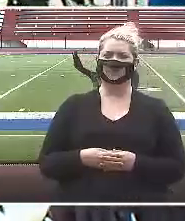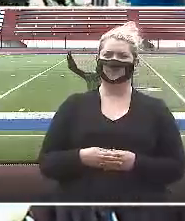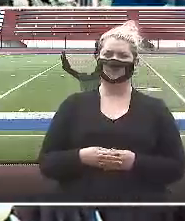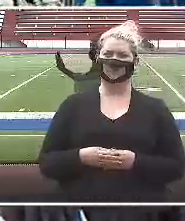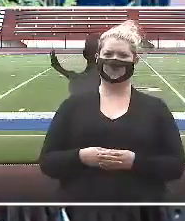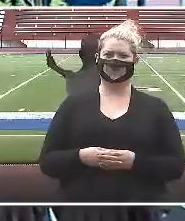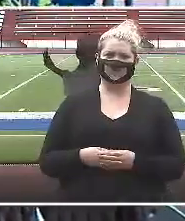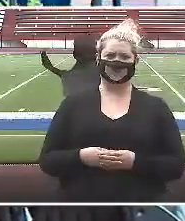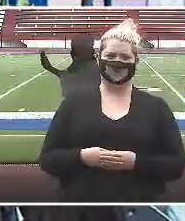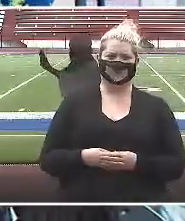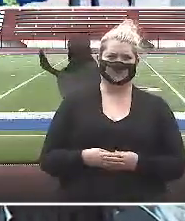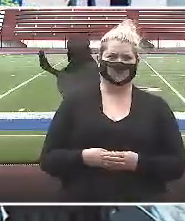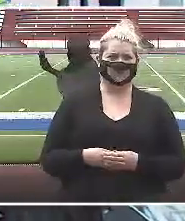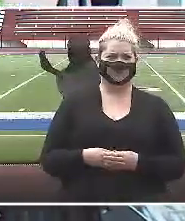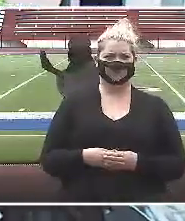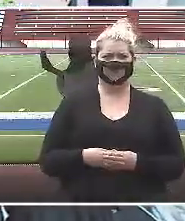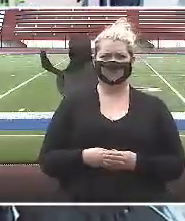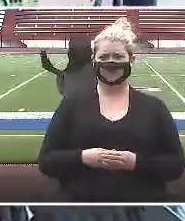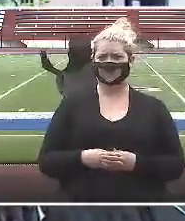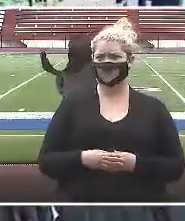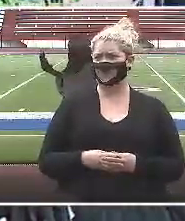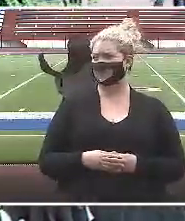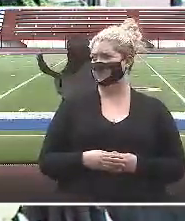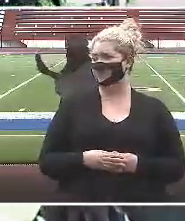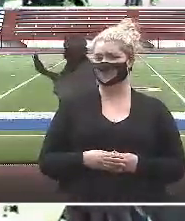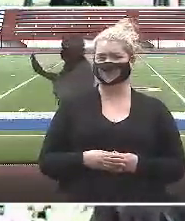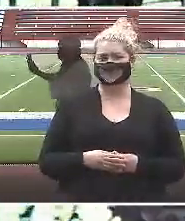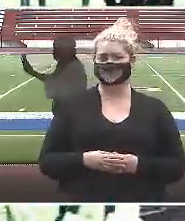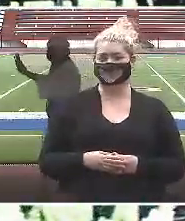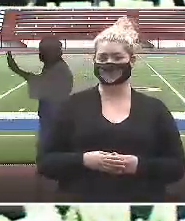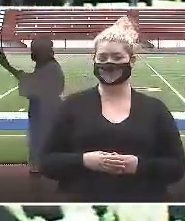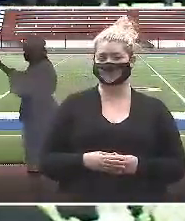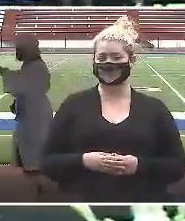Reden William De Los Reyes.